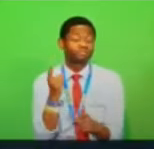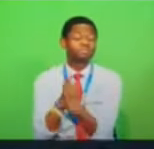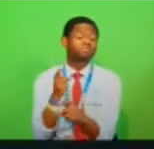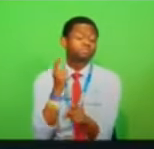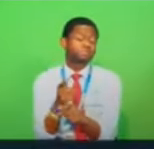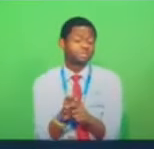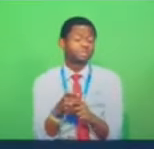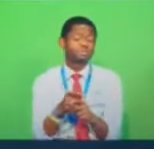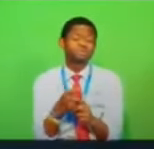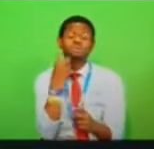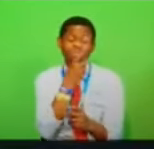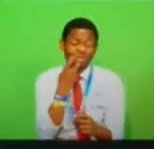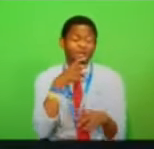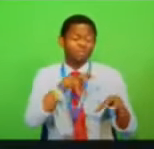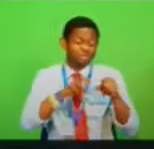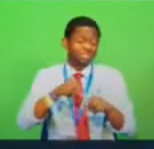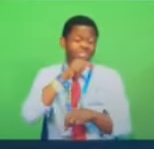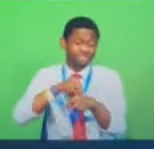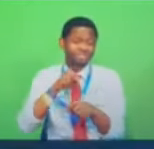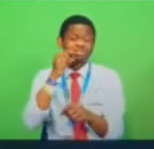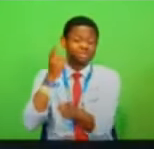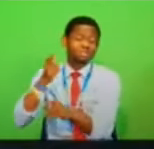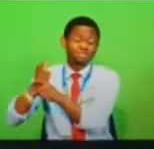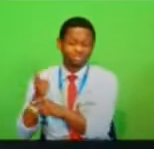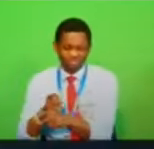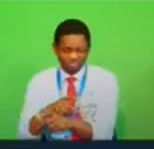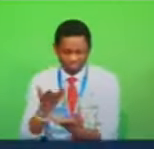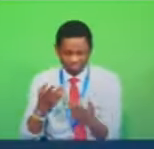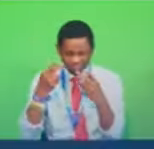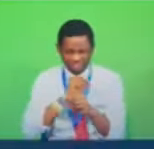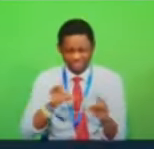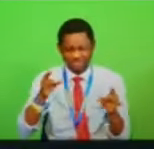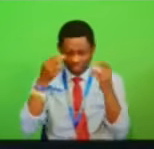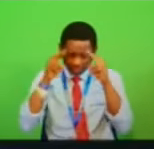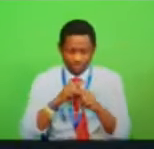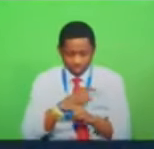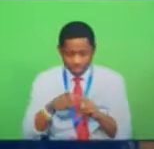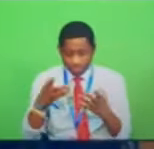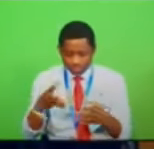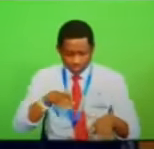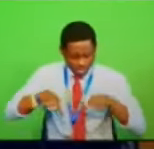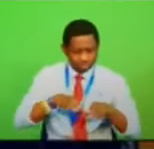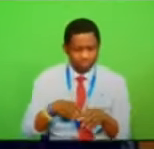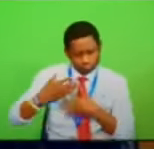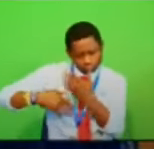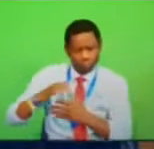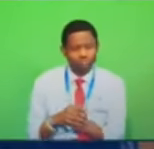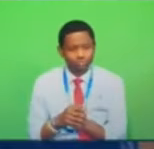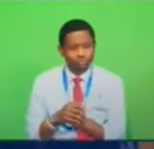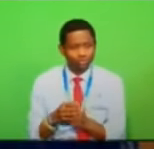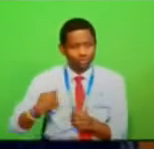we can just revert back to factory settings. But we don't want to revert back to factory settings. We want to change the